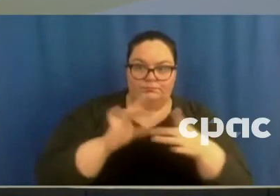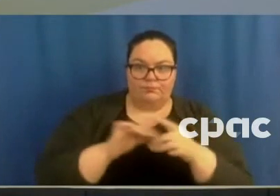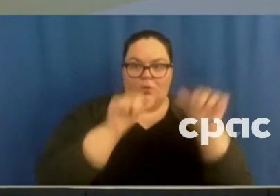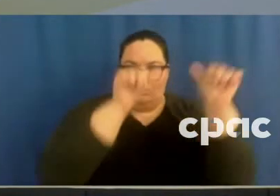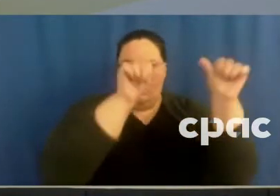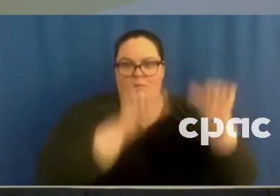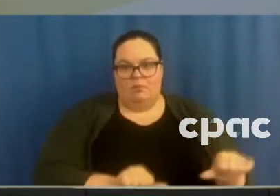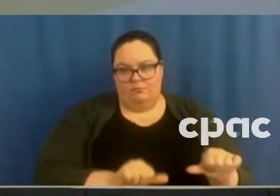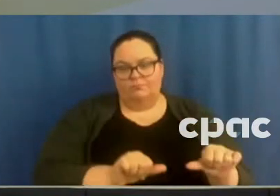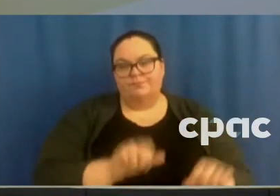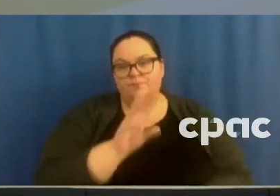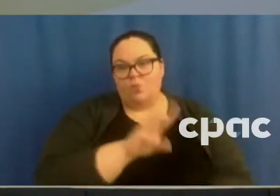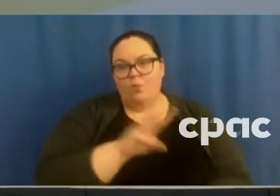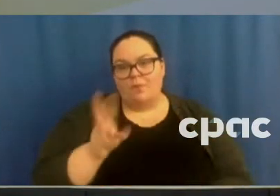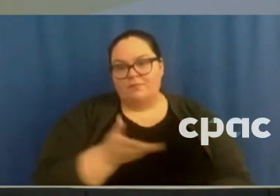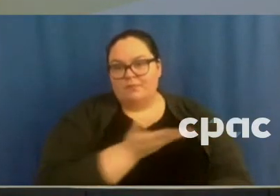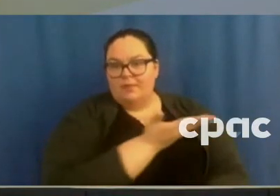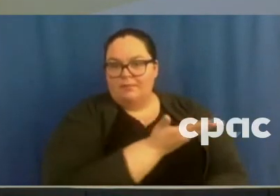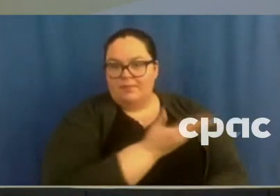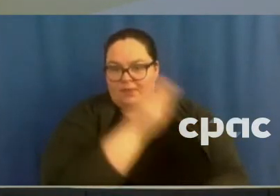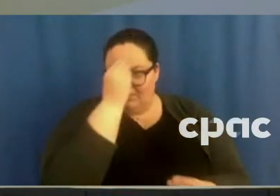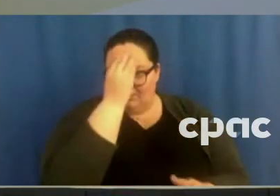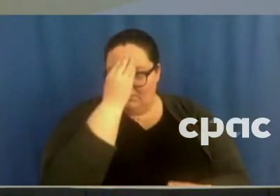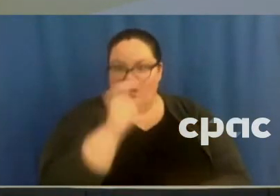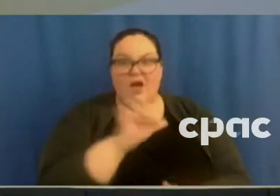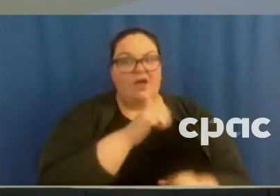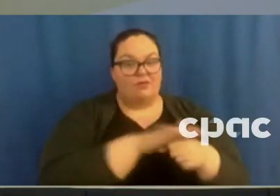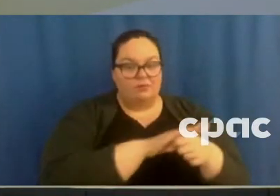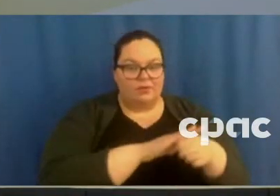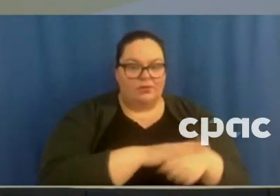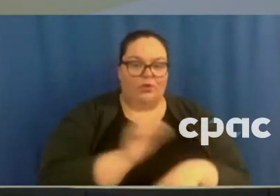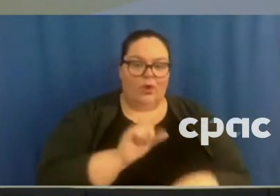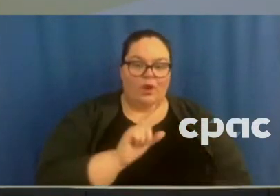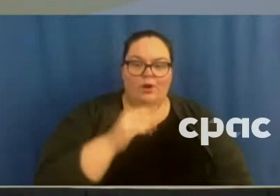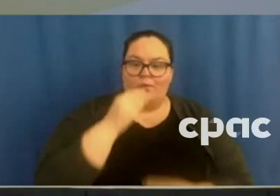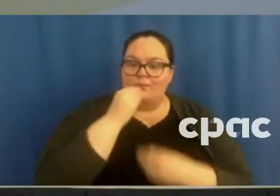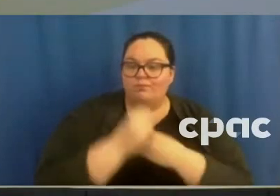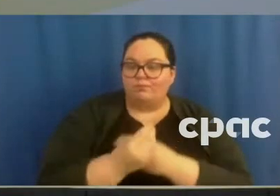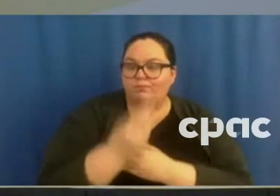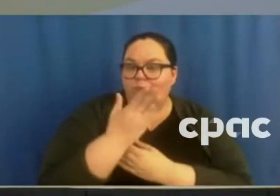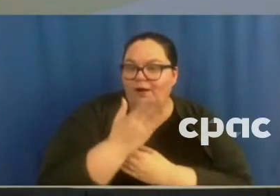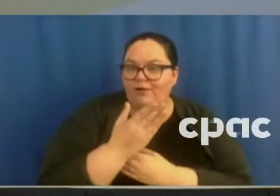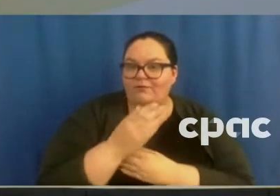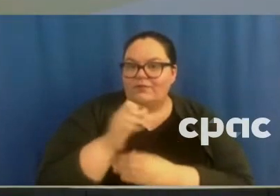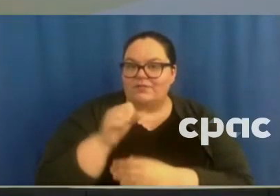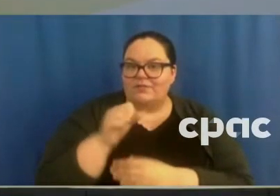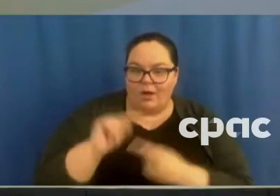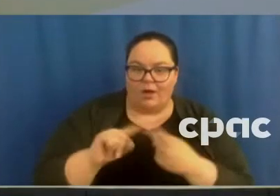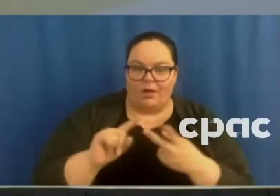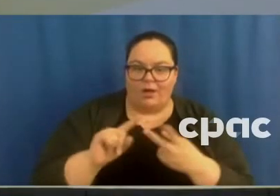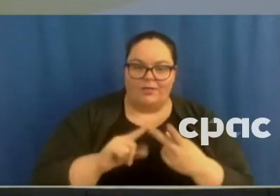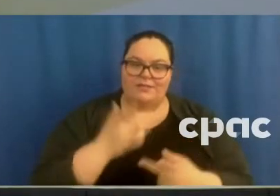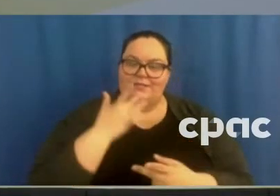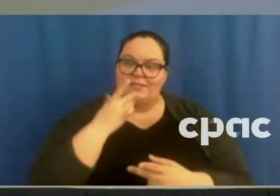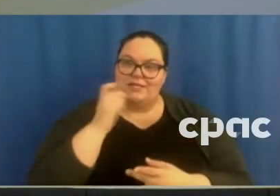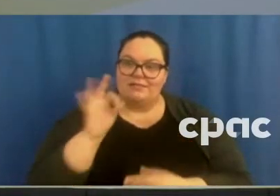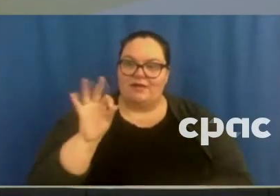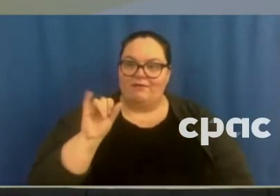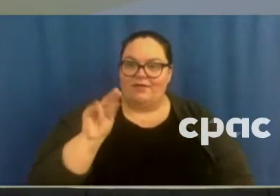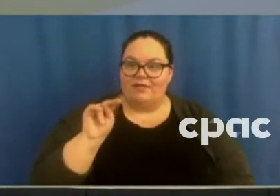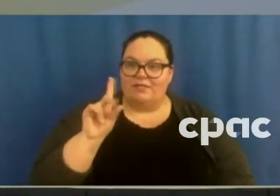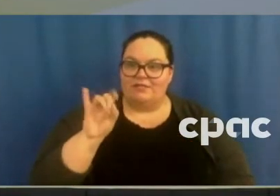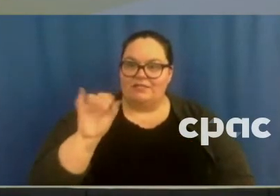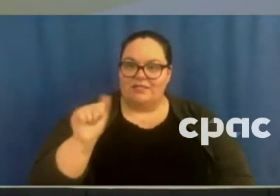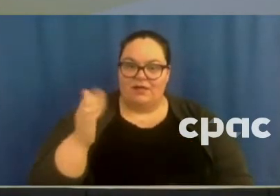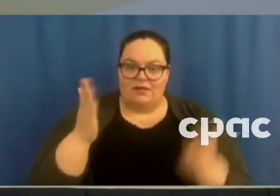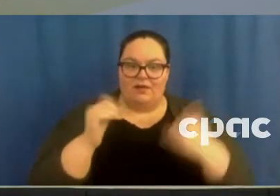website, and these include other locations such as the Breakfast Spot in Summerside, the Taste of India in Charlottetown, and Domino's Pizza